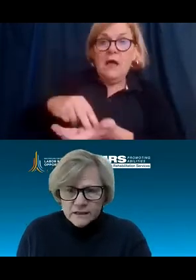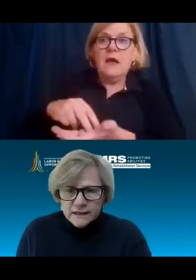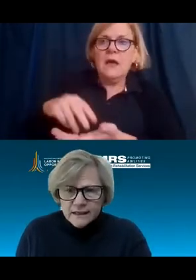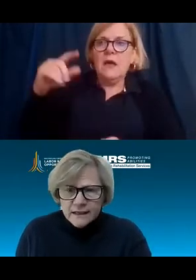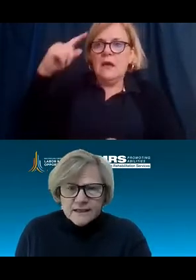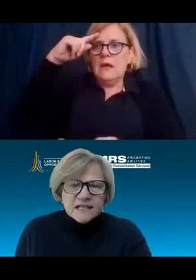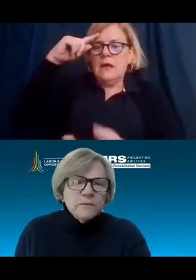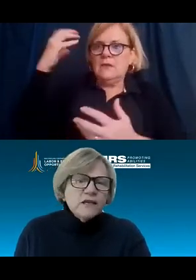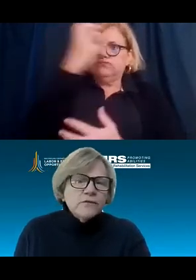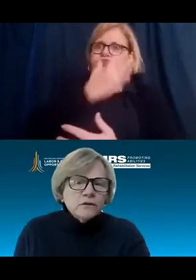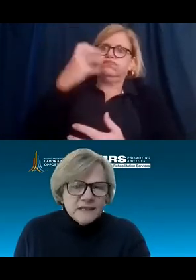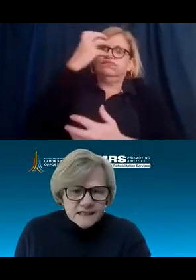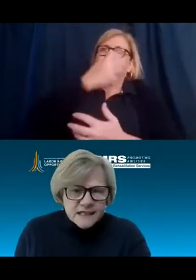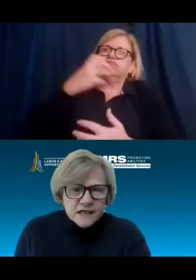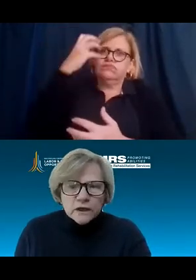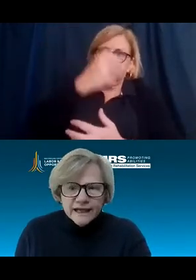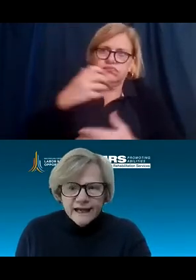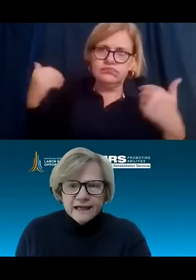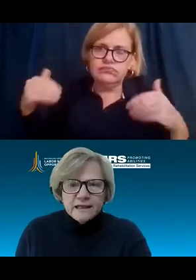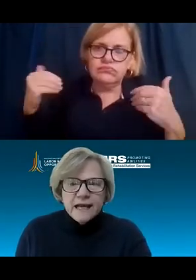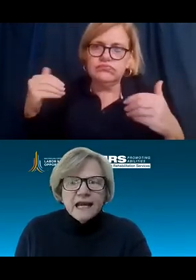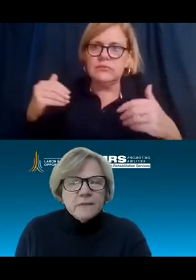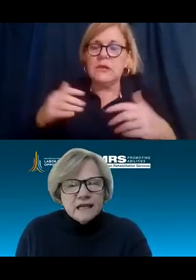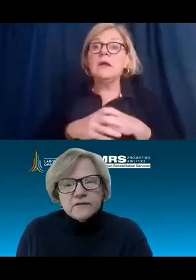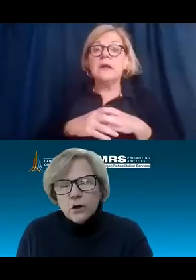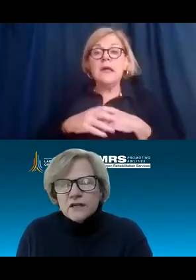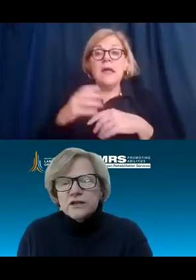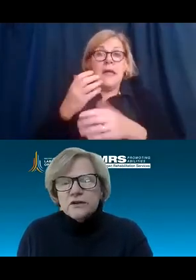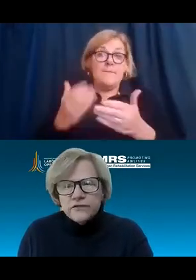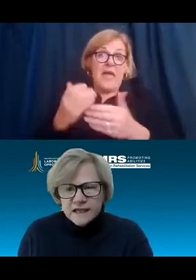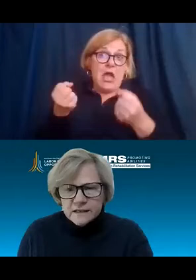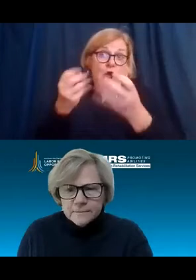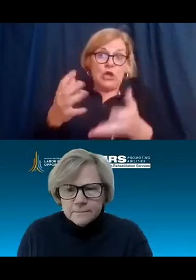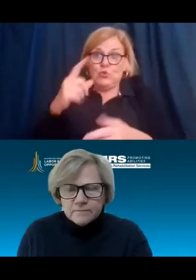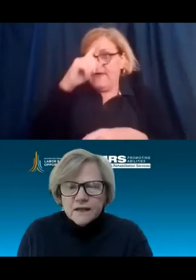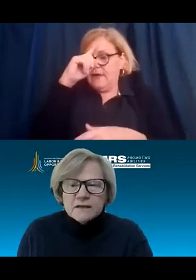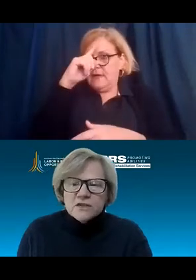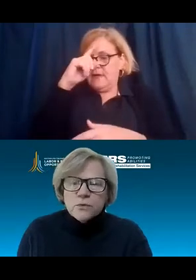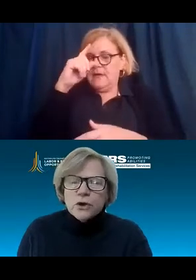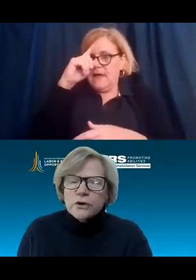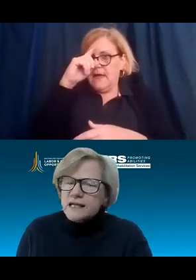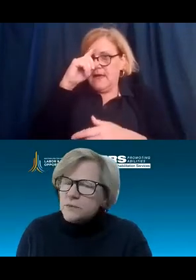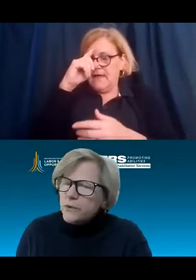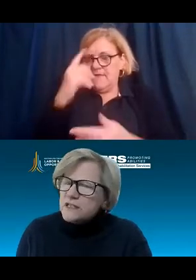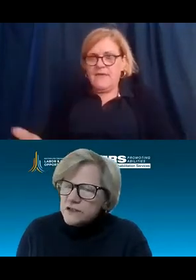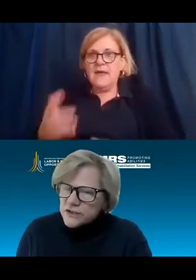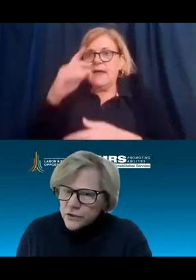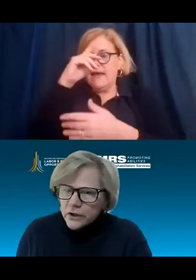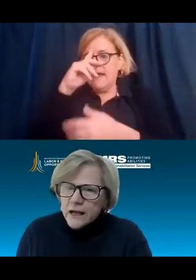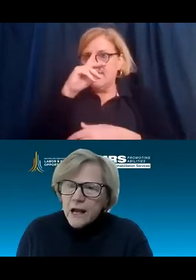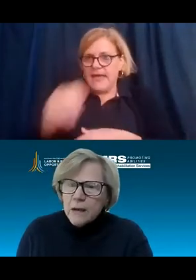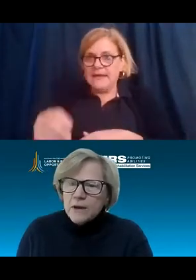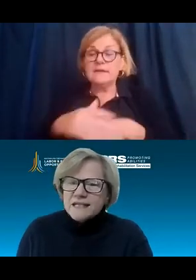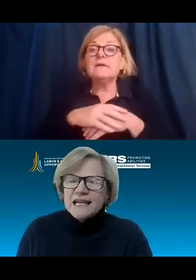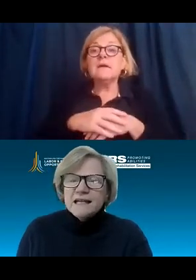down. This can make you feel dizzy or lightheaded and may even cause you to faint. This worker expressed